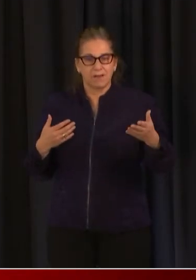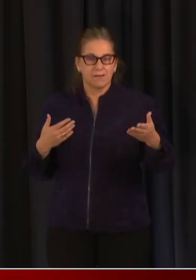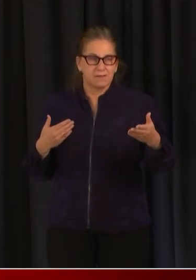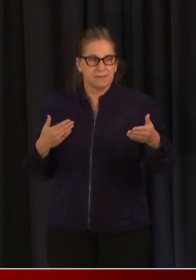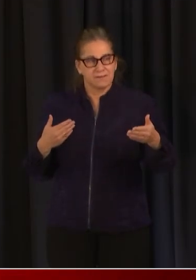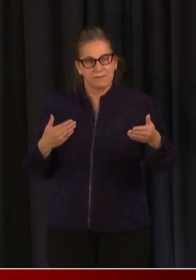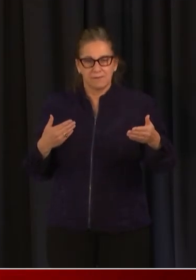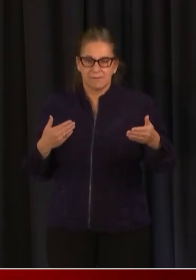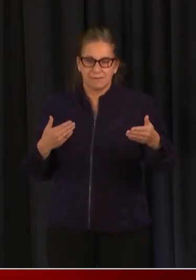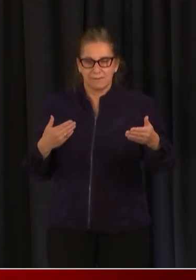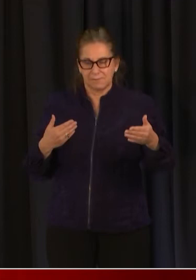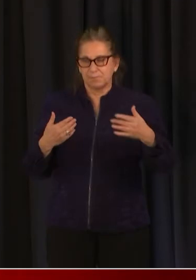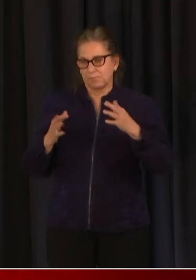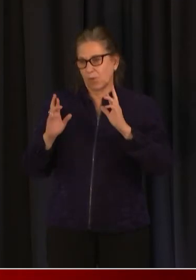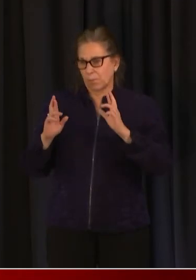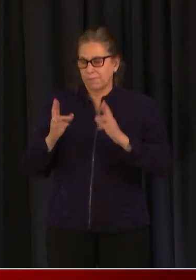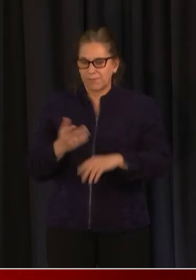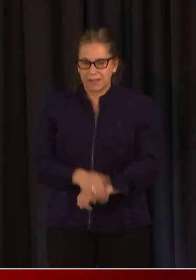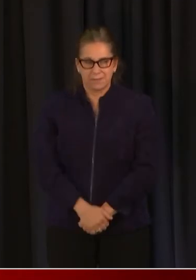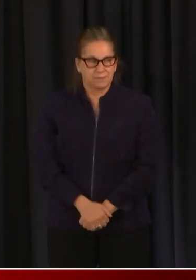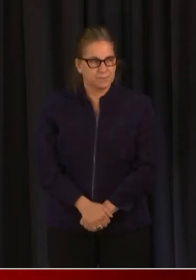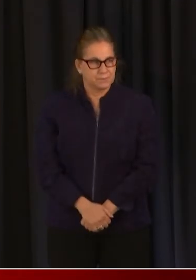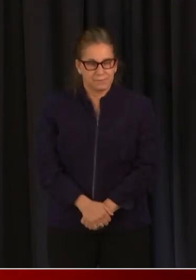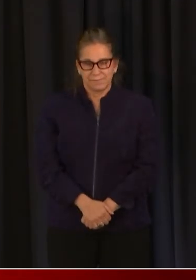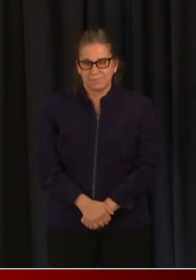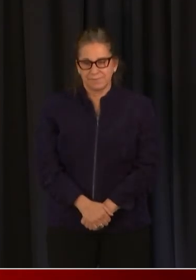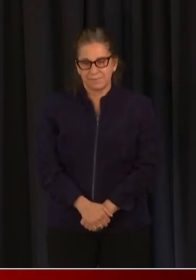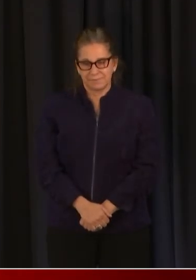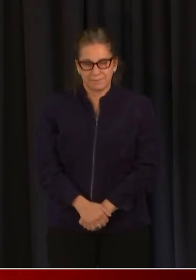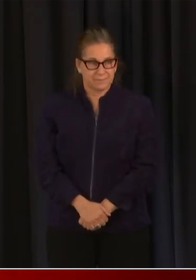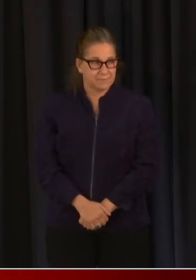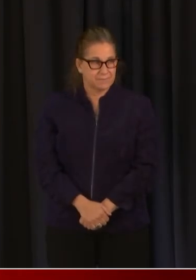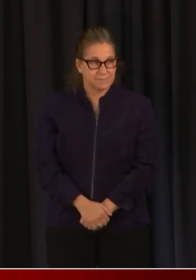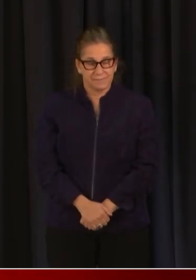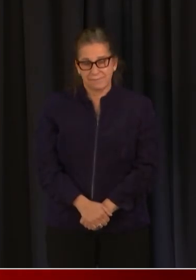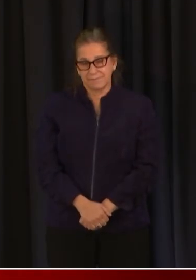And we are, and